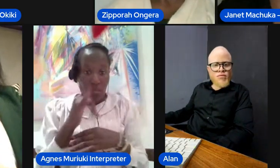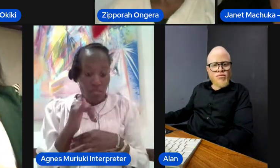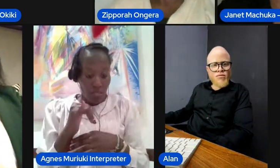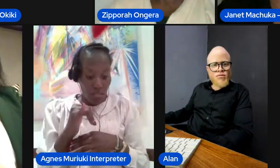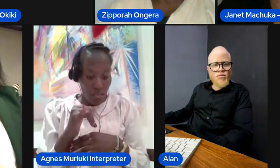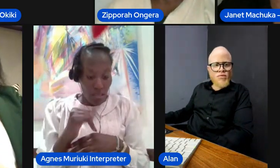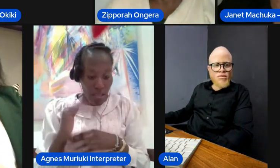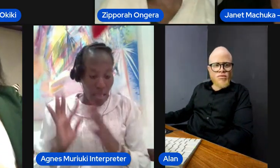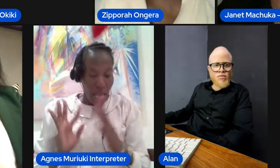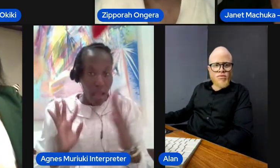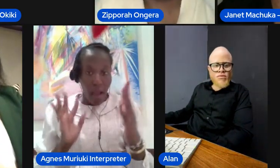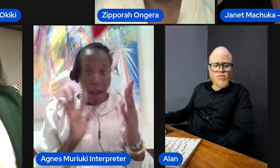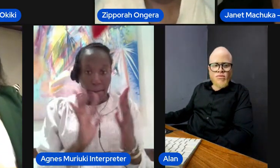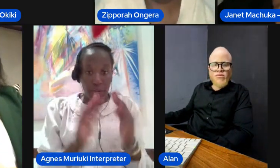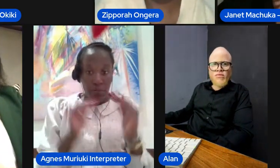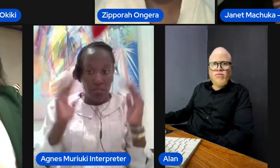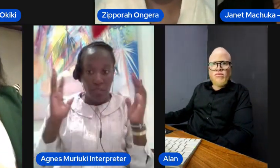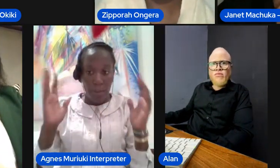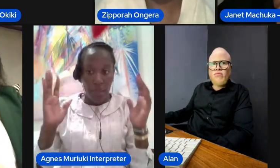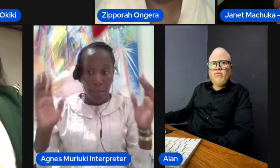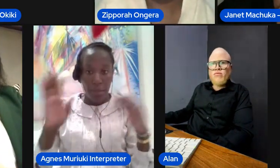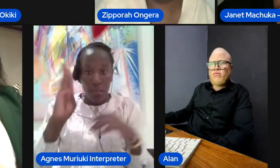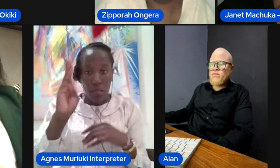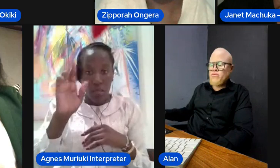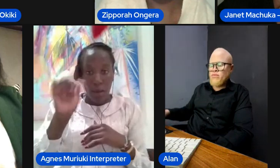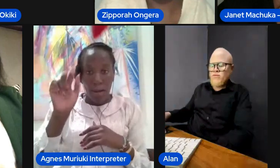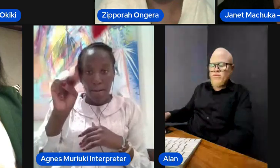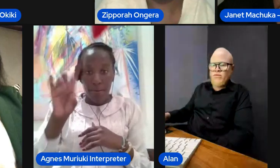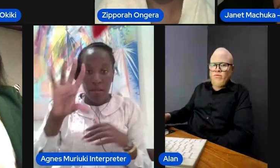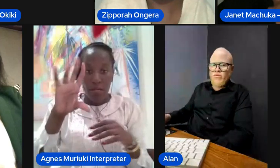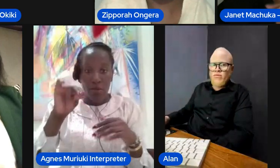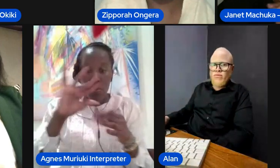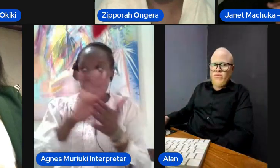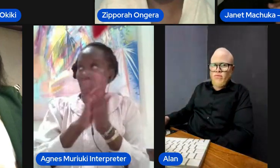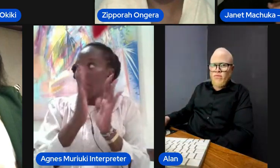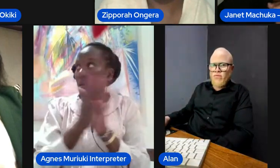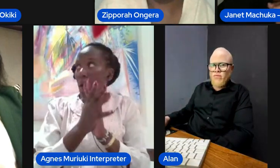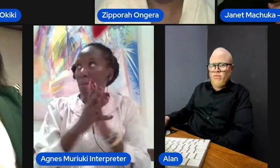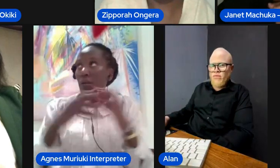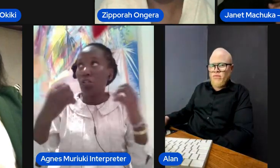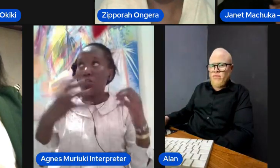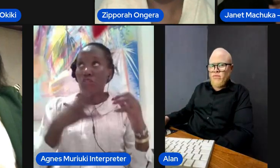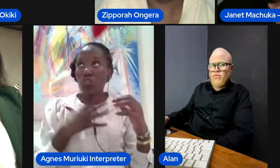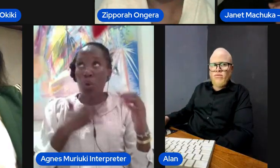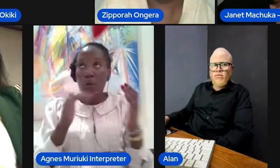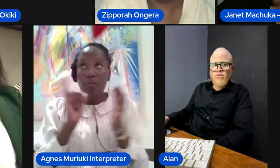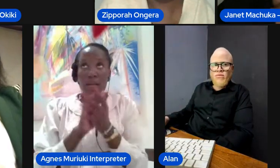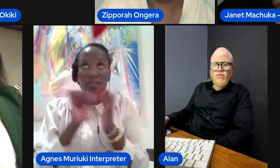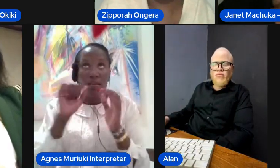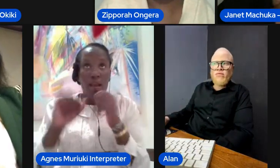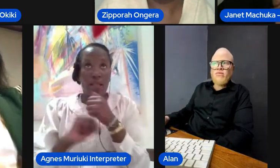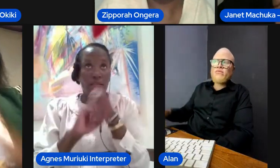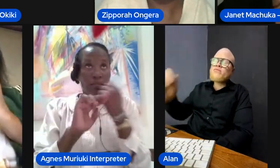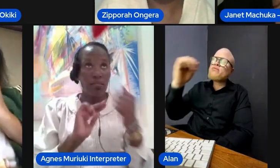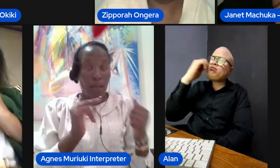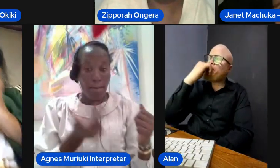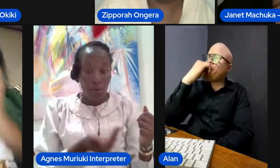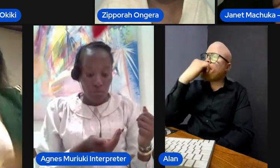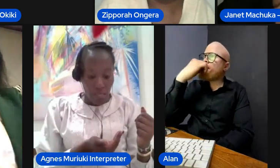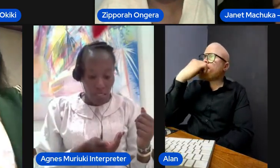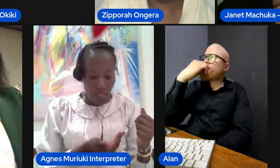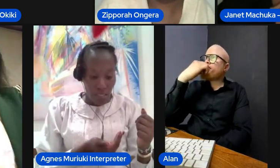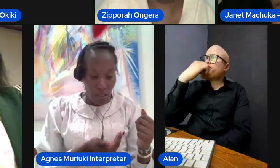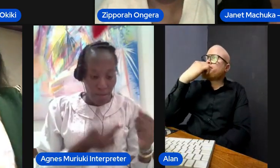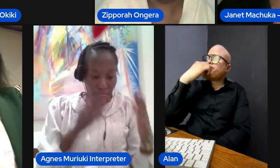approach these big brands. Let's not be scared of approaching these big brands who can support us. I do not know